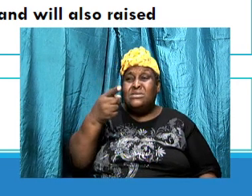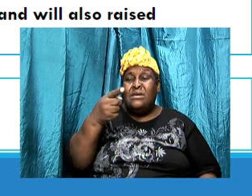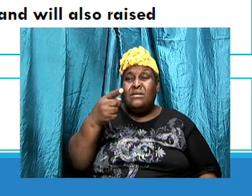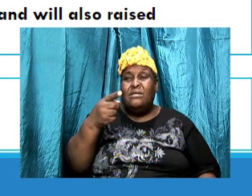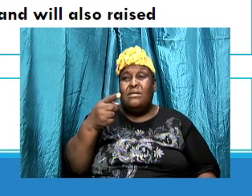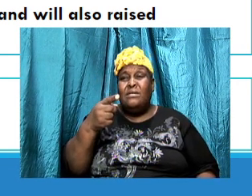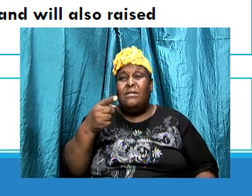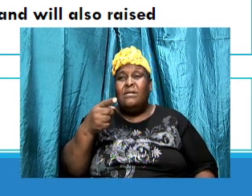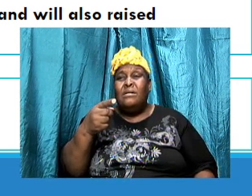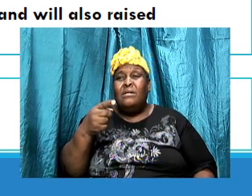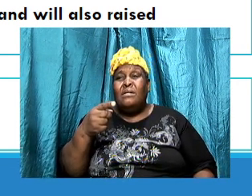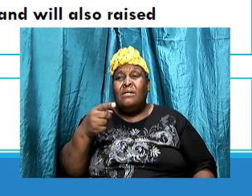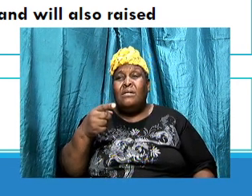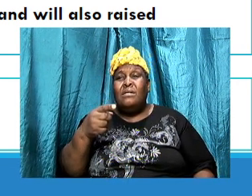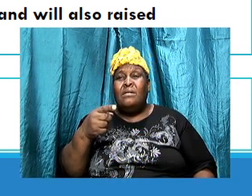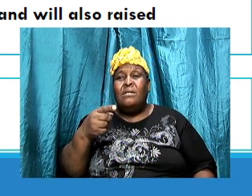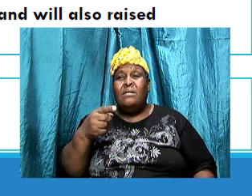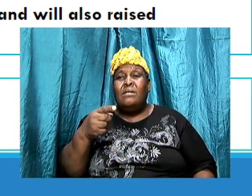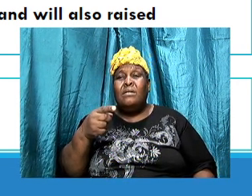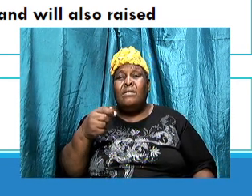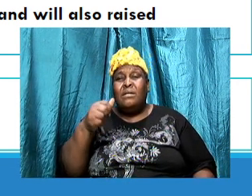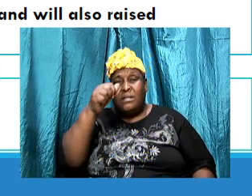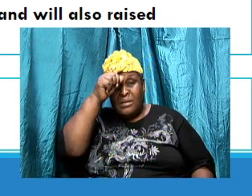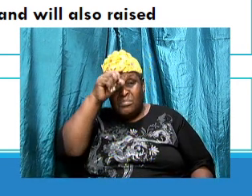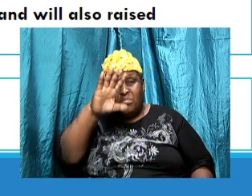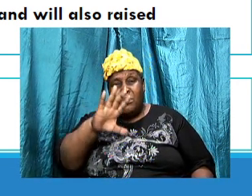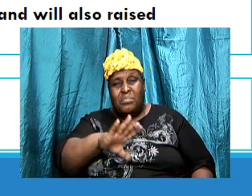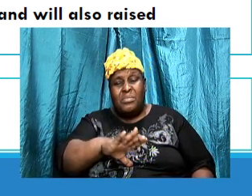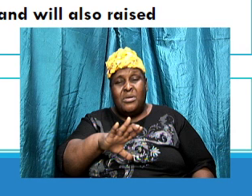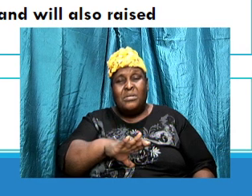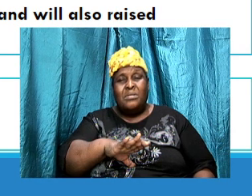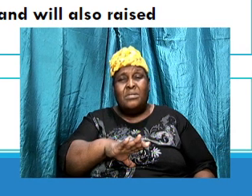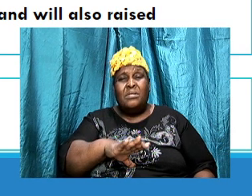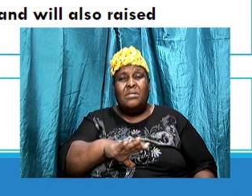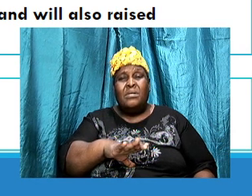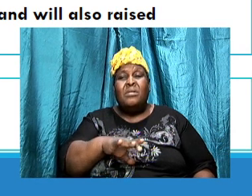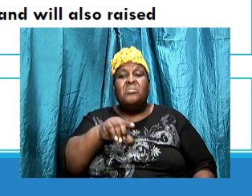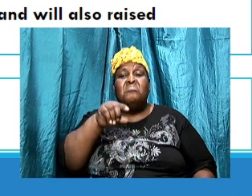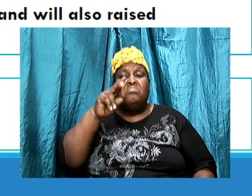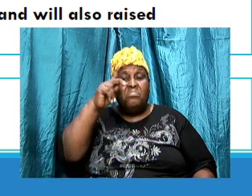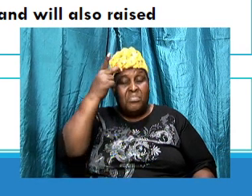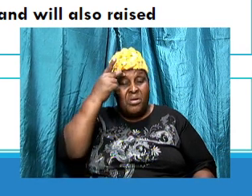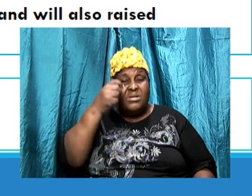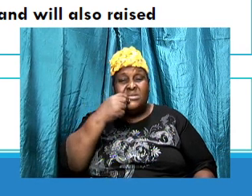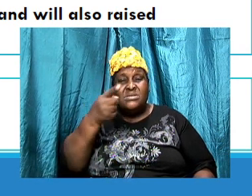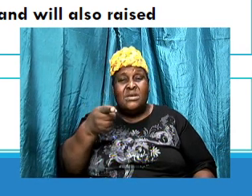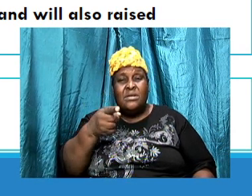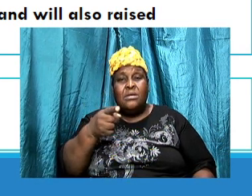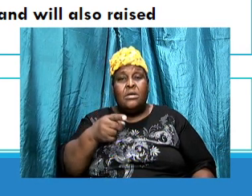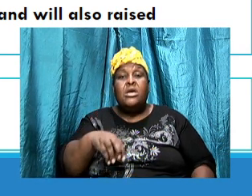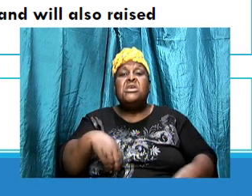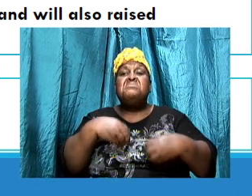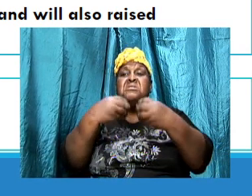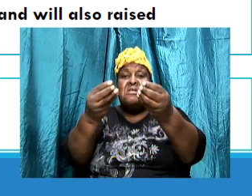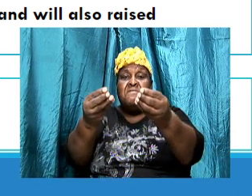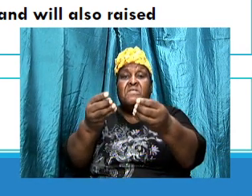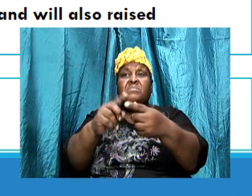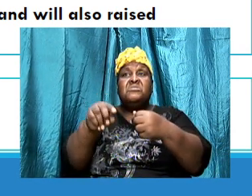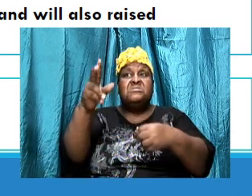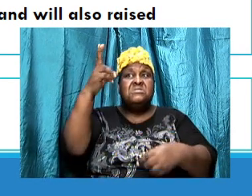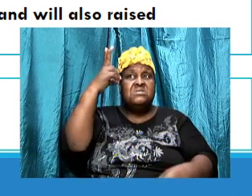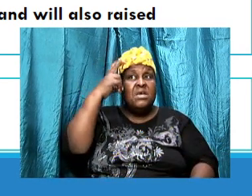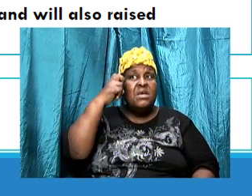to Hymenaeus and Alexander. He said that he turned them over unto